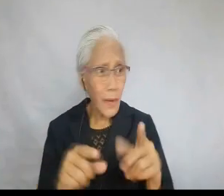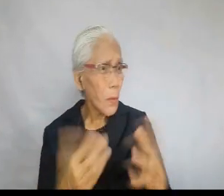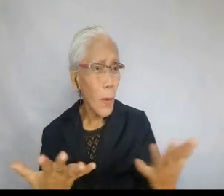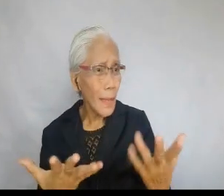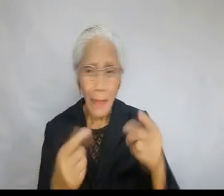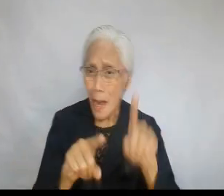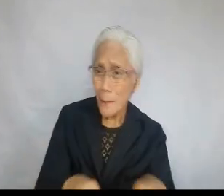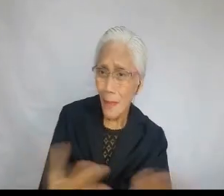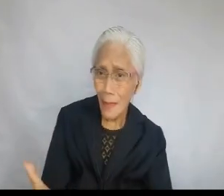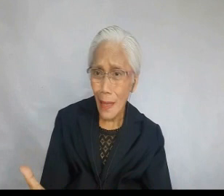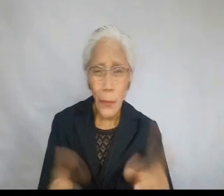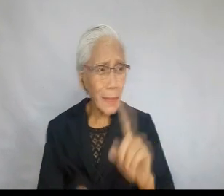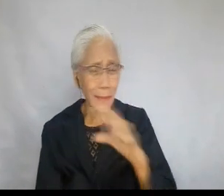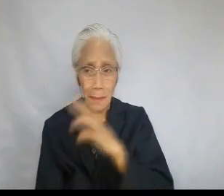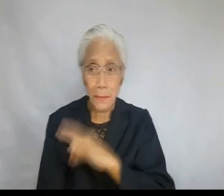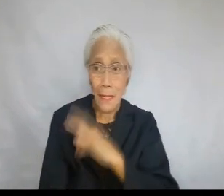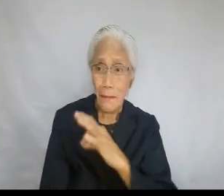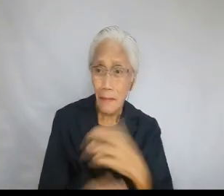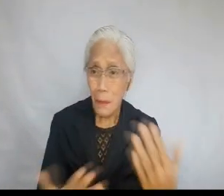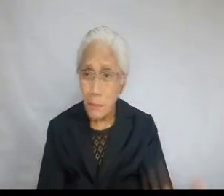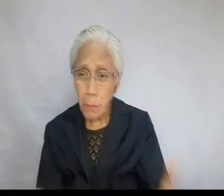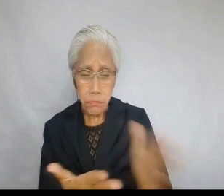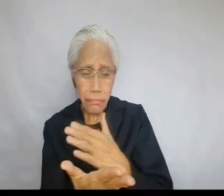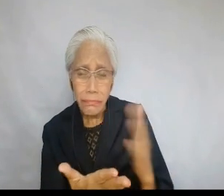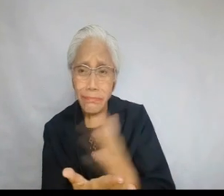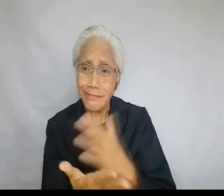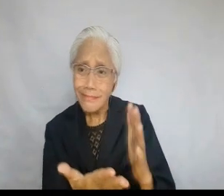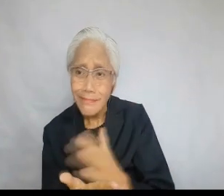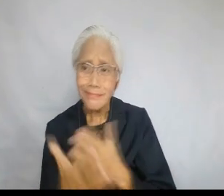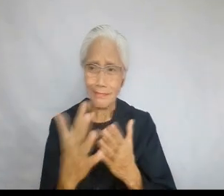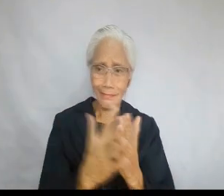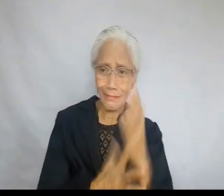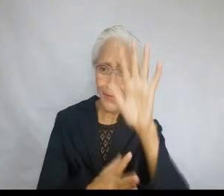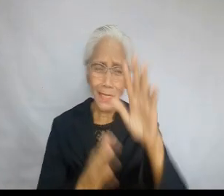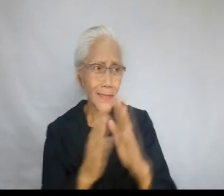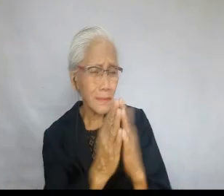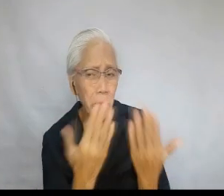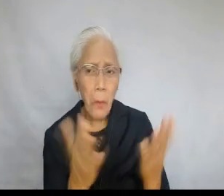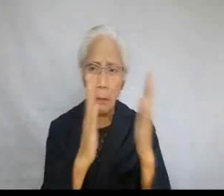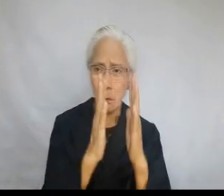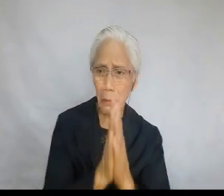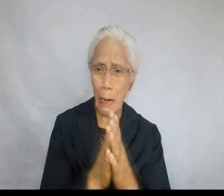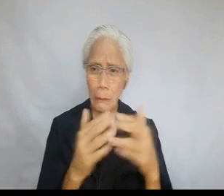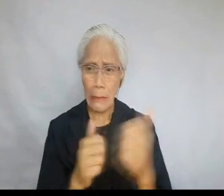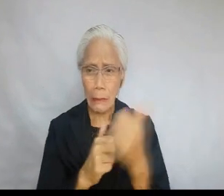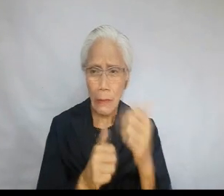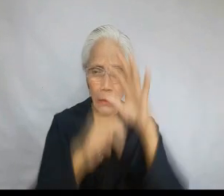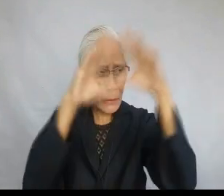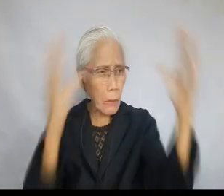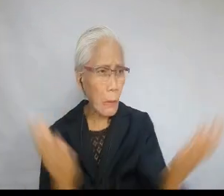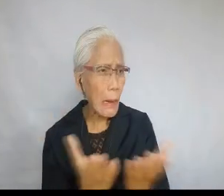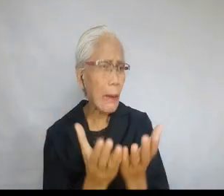So where have your prayers gone? What have they done? What does it profit a man to page through his book of prayers when